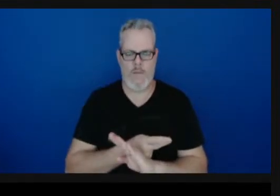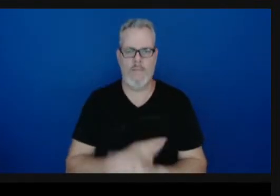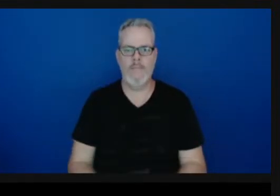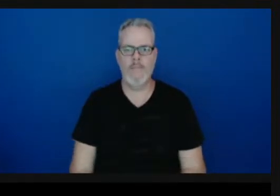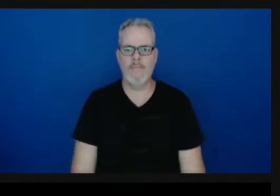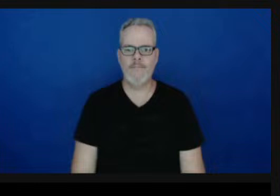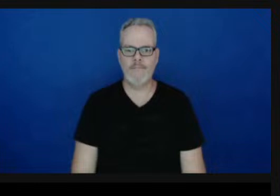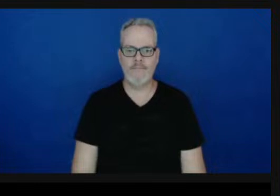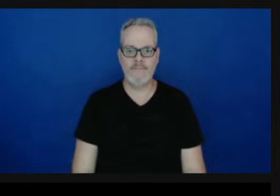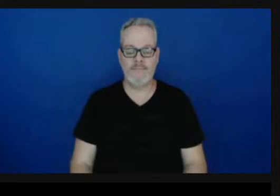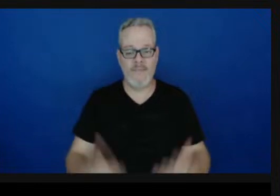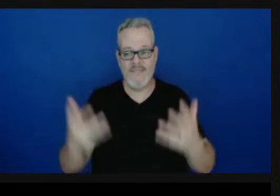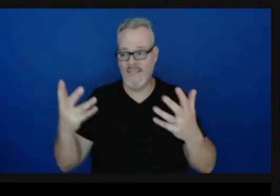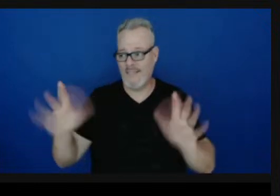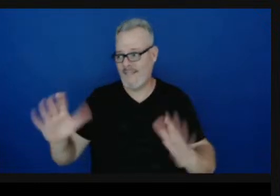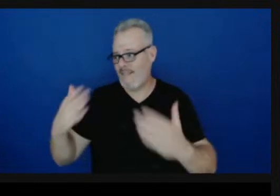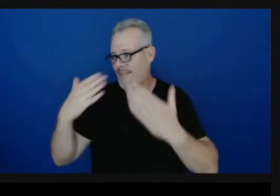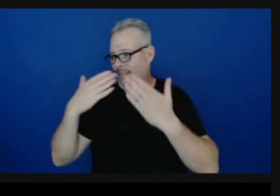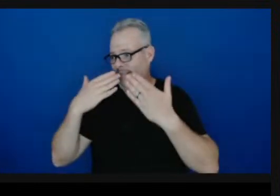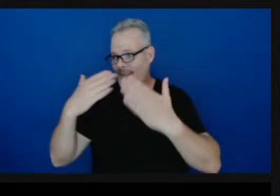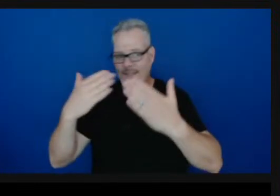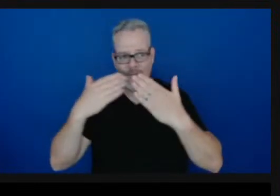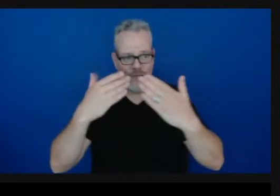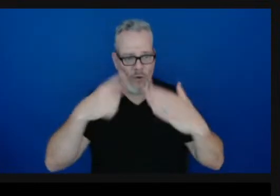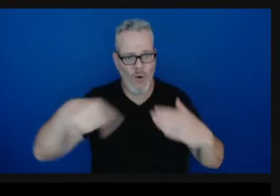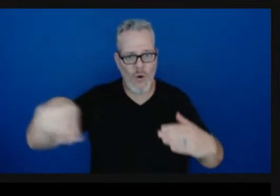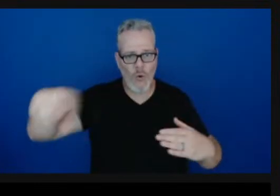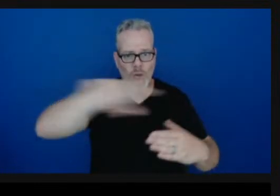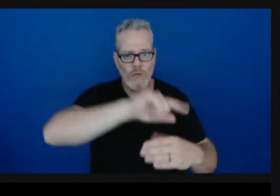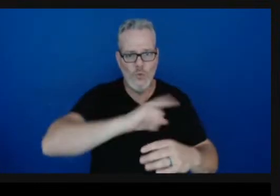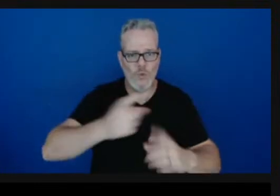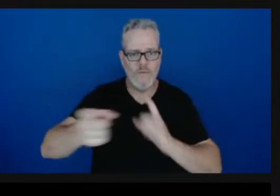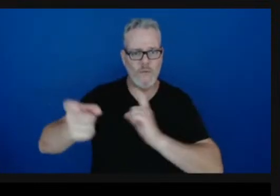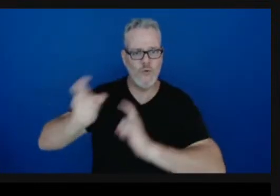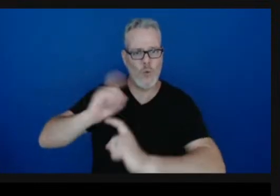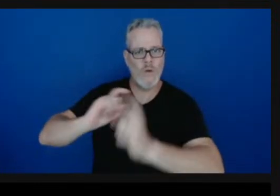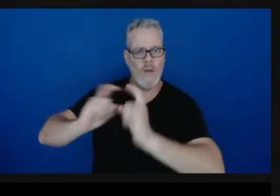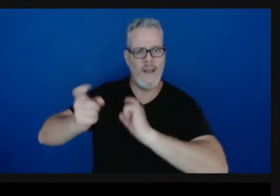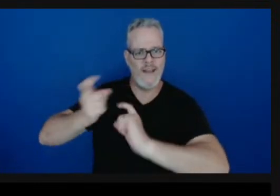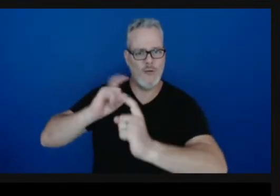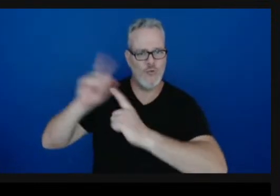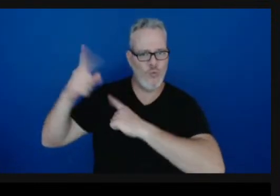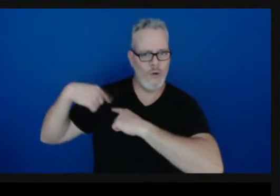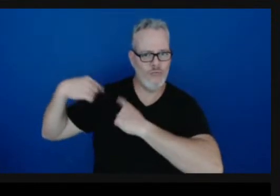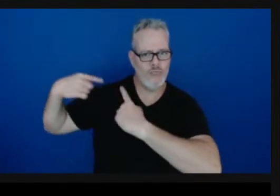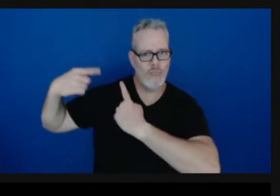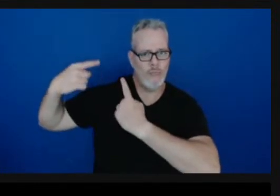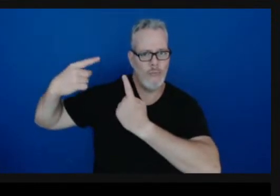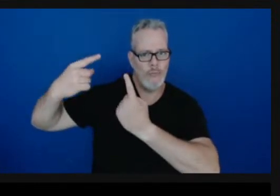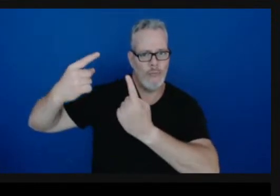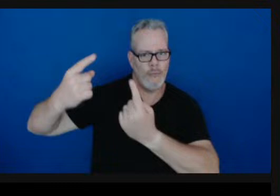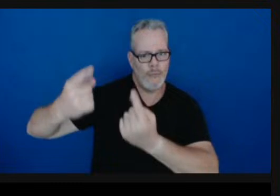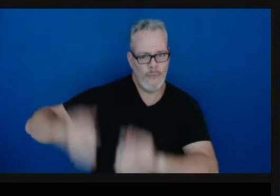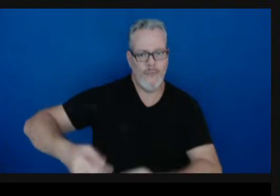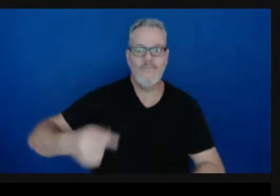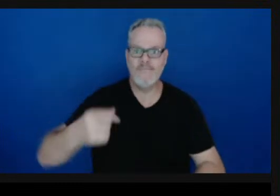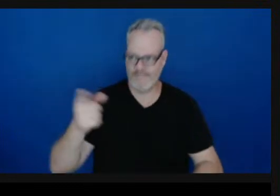That's it. Thank you very much to all of you who have donated to us today and in the past. Like Dane said,